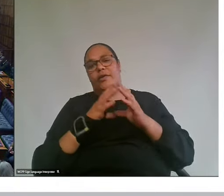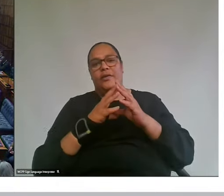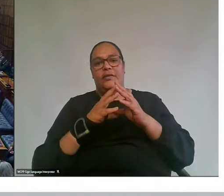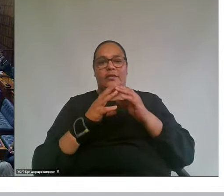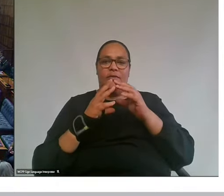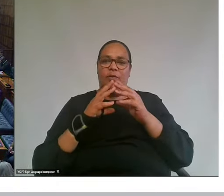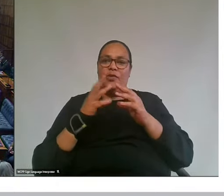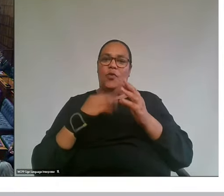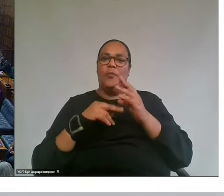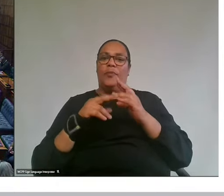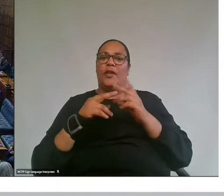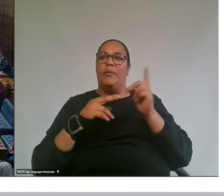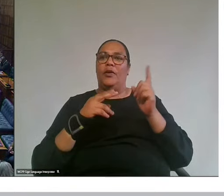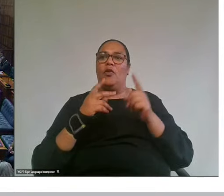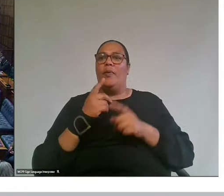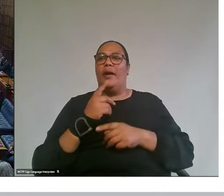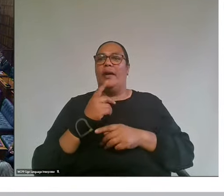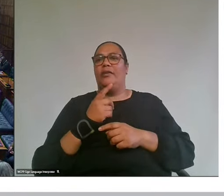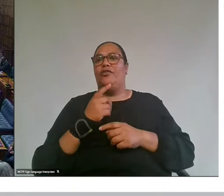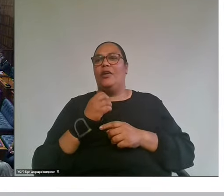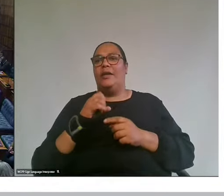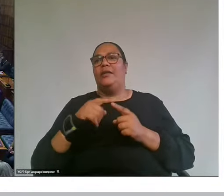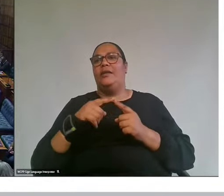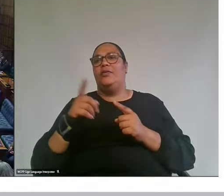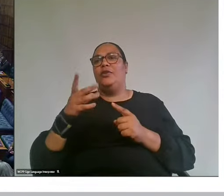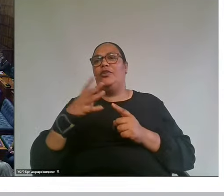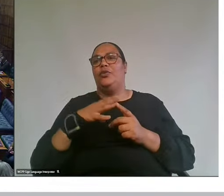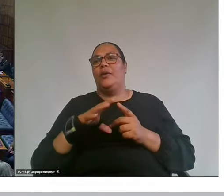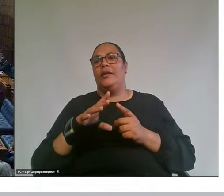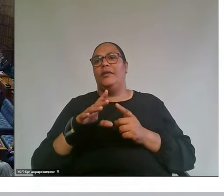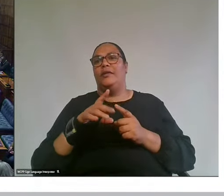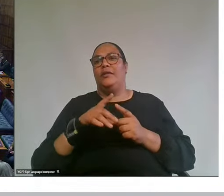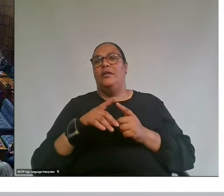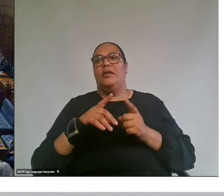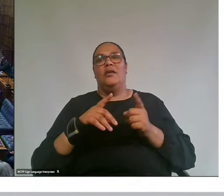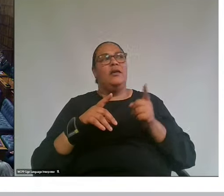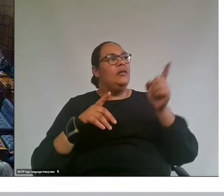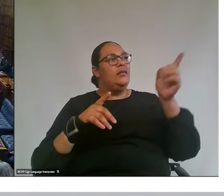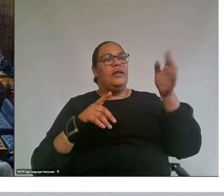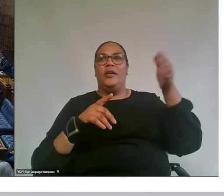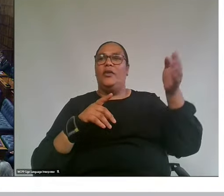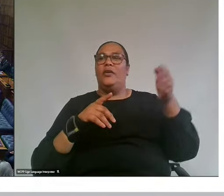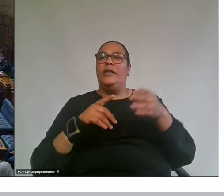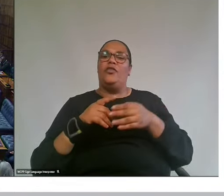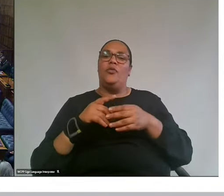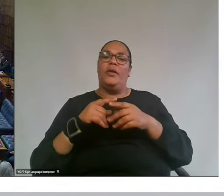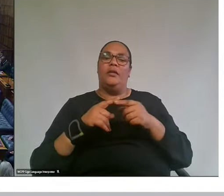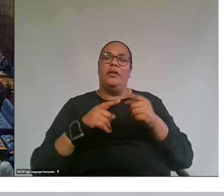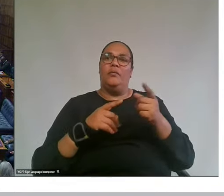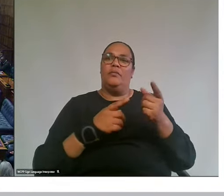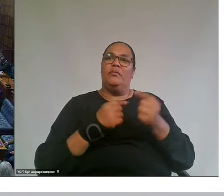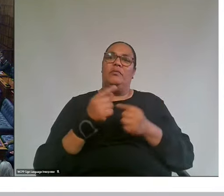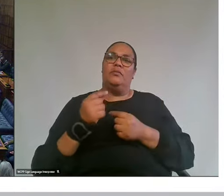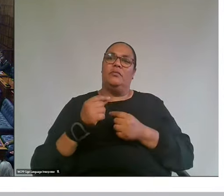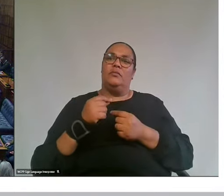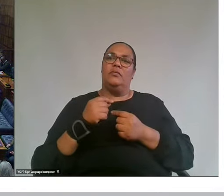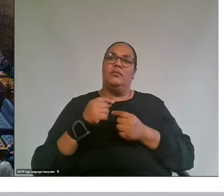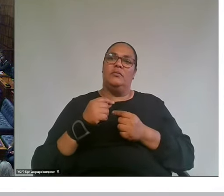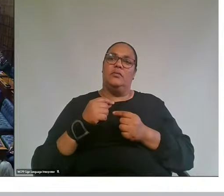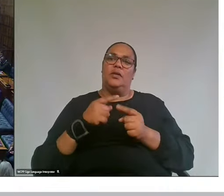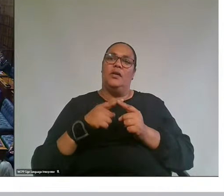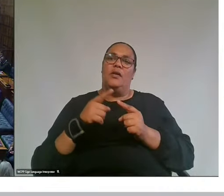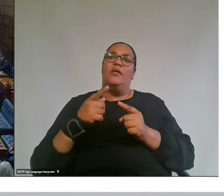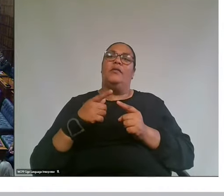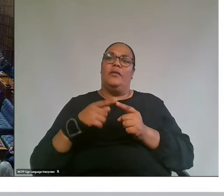business okay so what we doing with and and this is part of of our sort of transversal approach we've